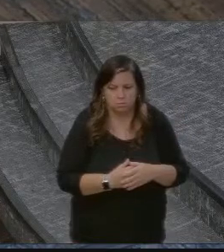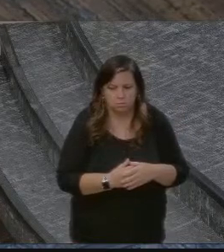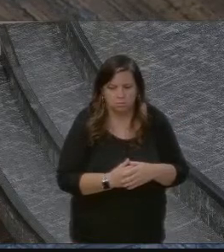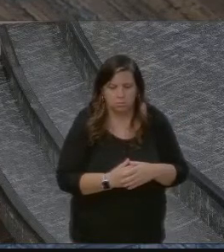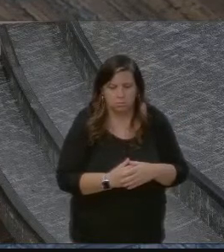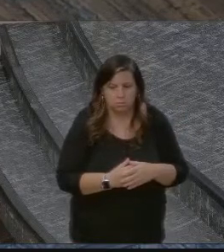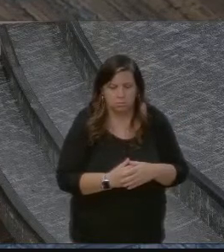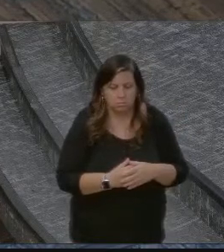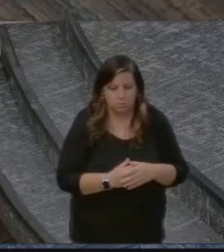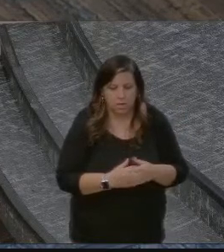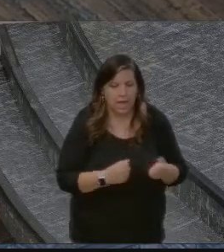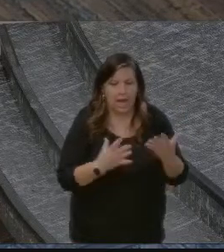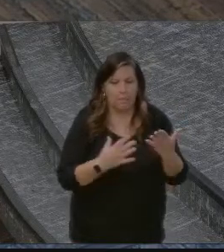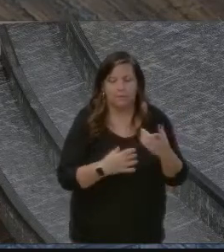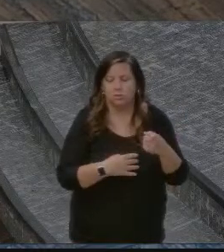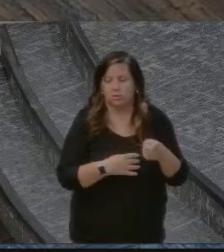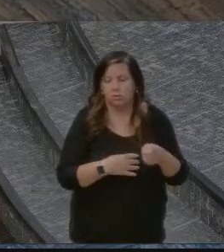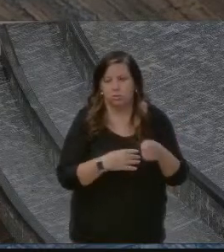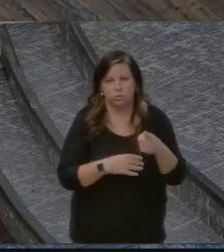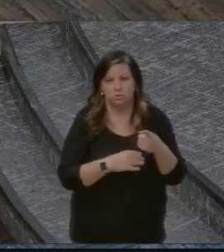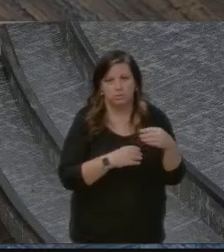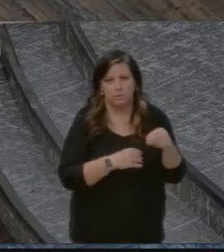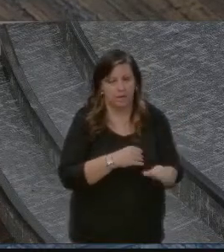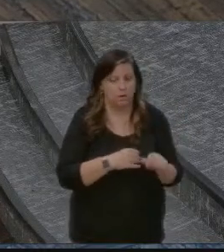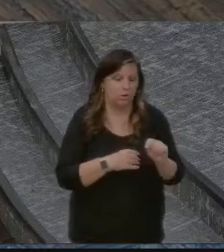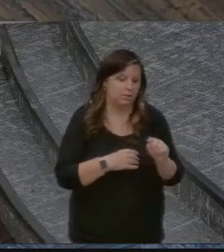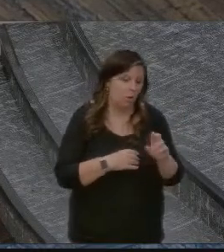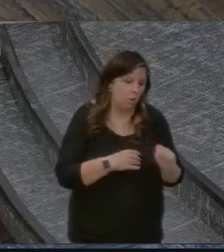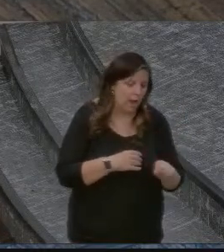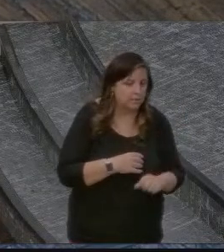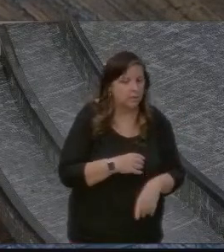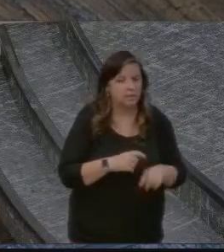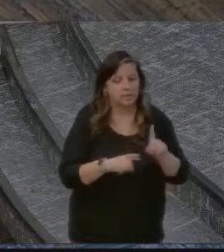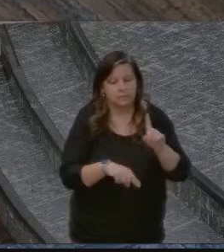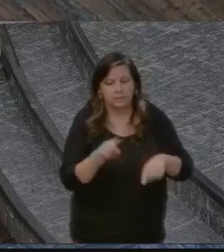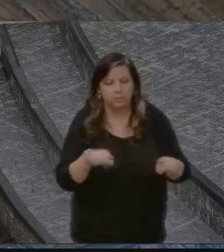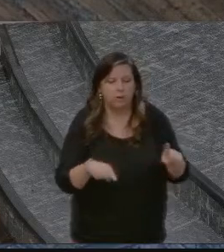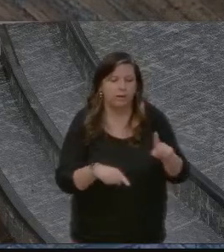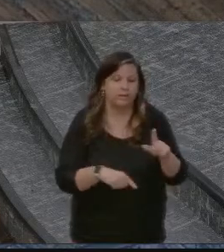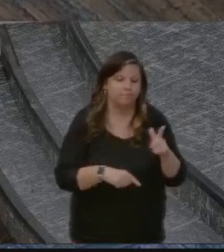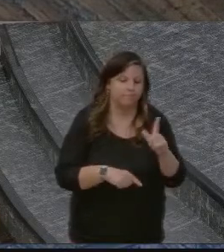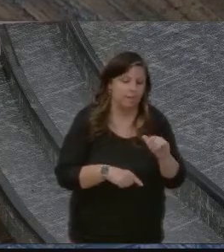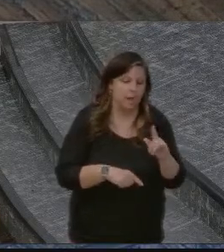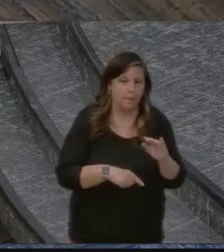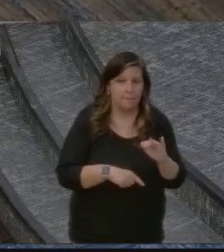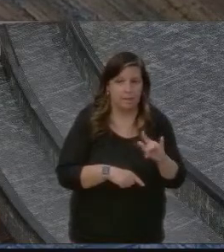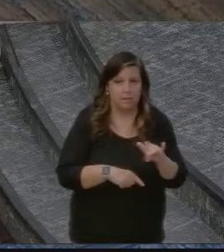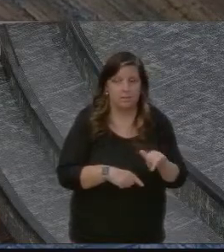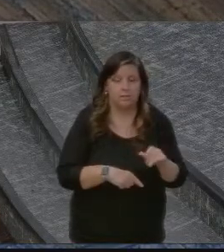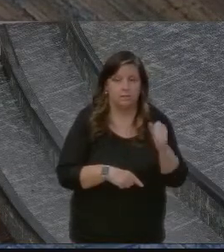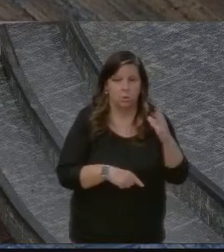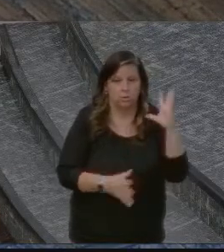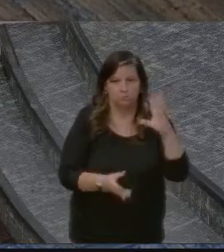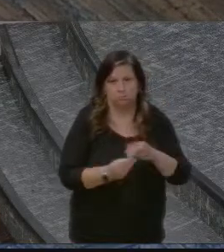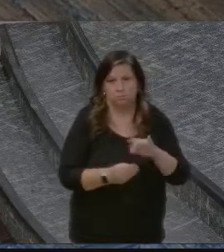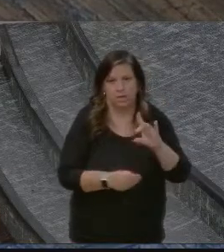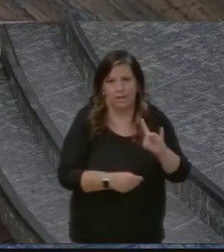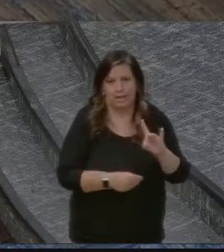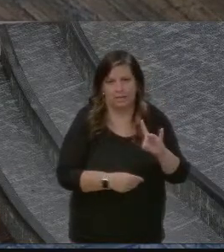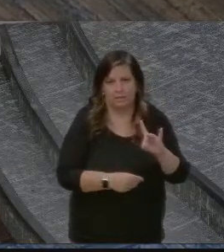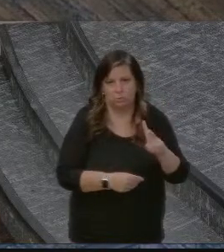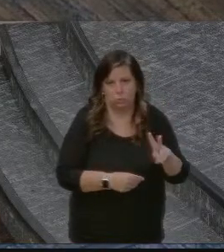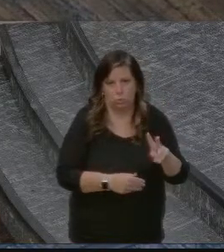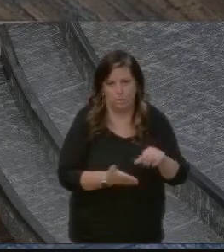much do you spend on TRS? All of your other different liabilities. Overall, it's 83 pages of financial information. When they come